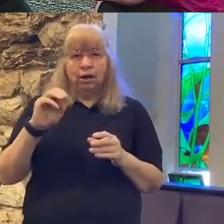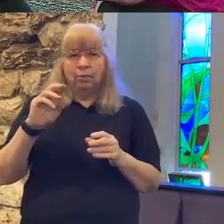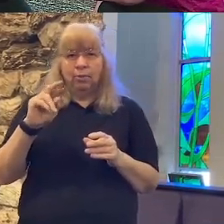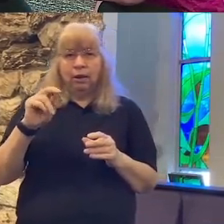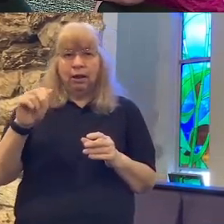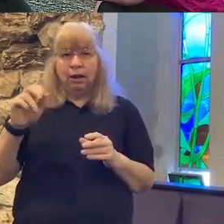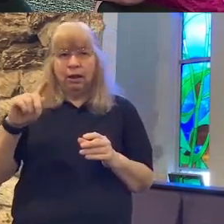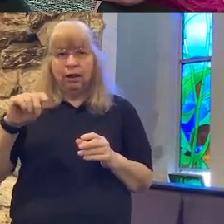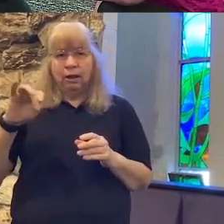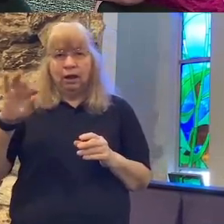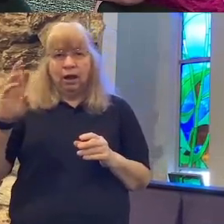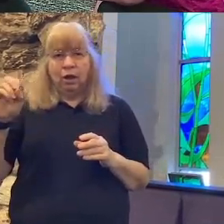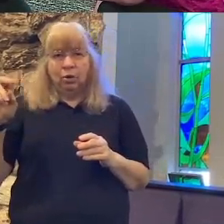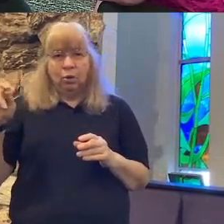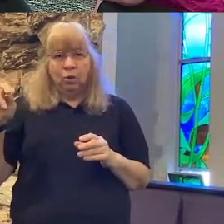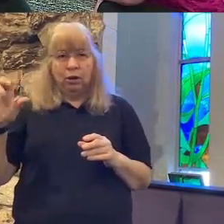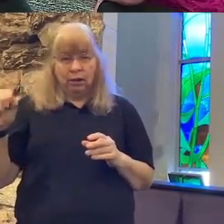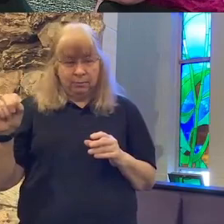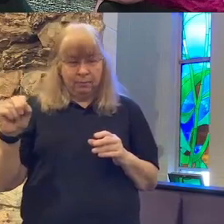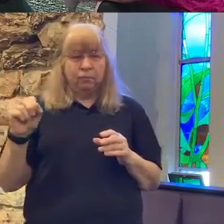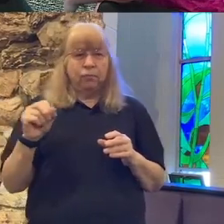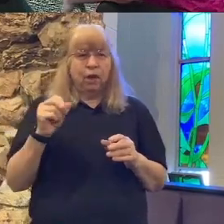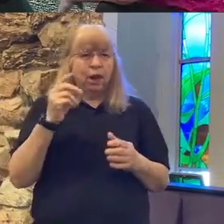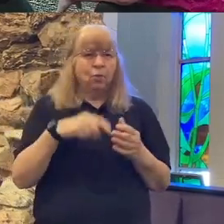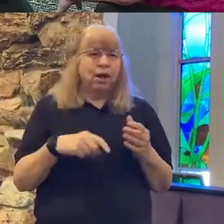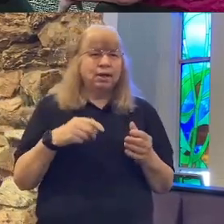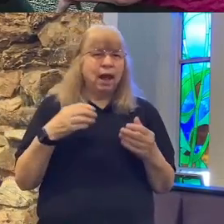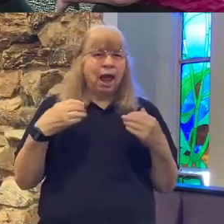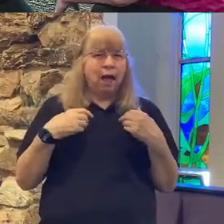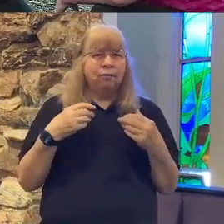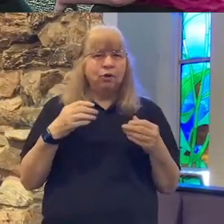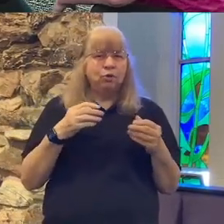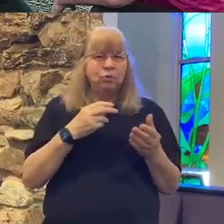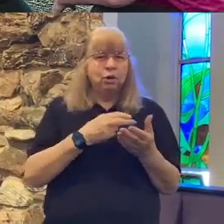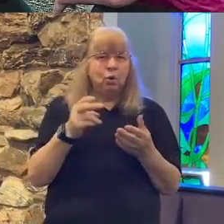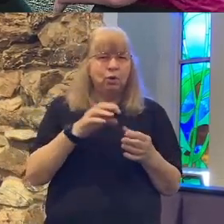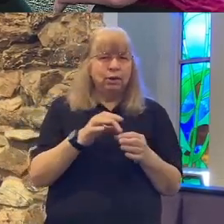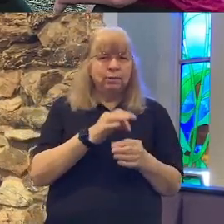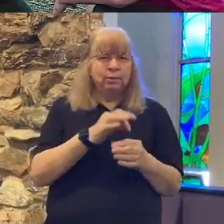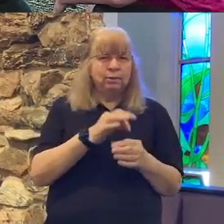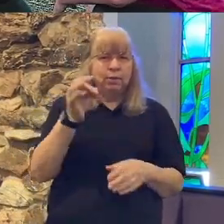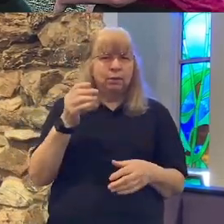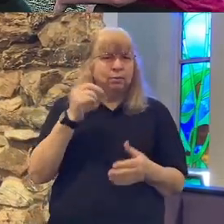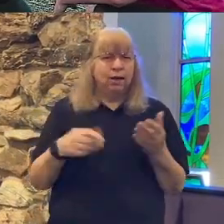have to do with the Holy Spirit? I'm so glad you asked.